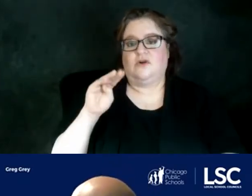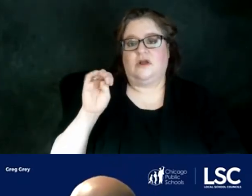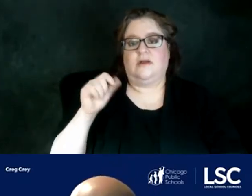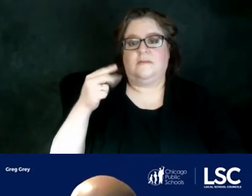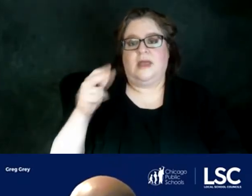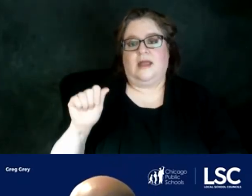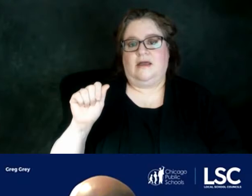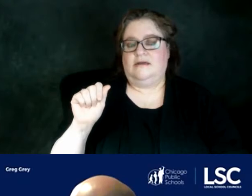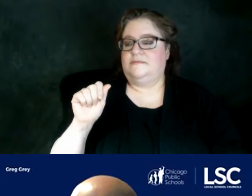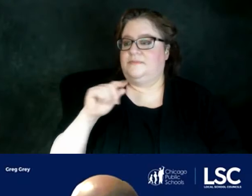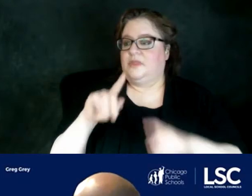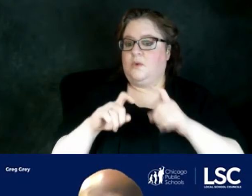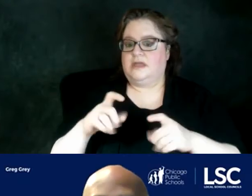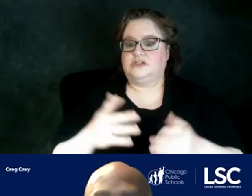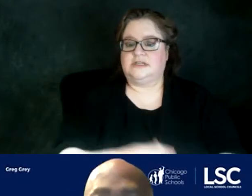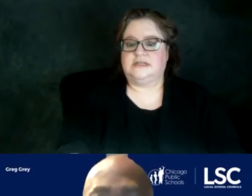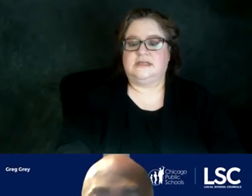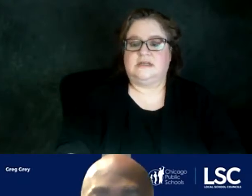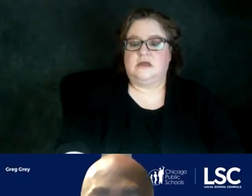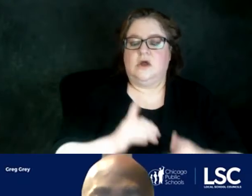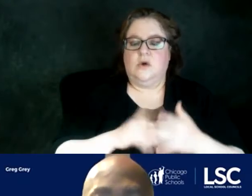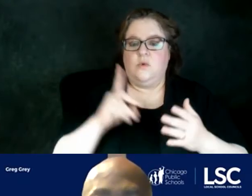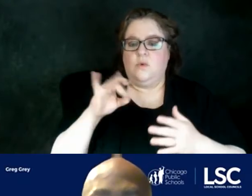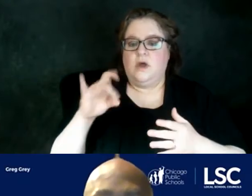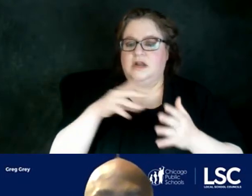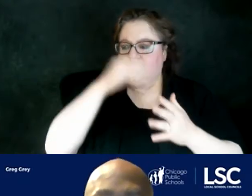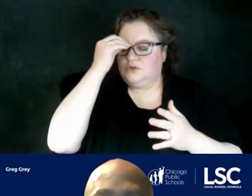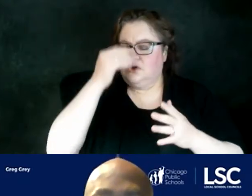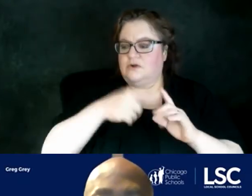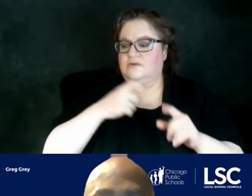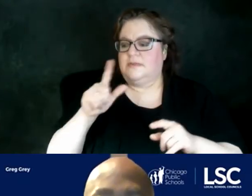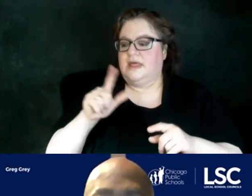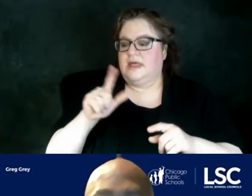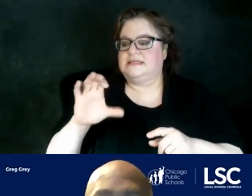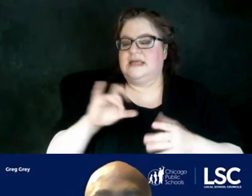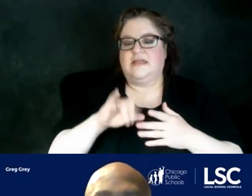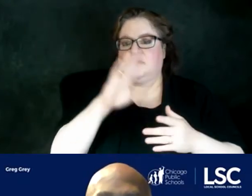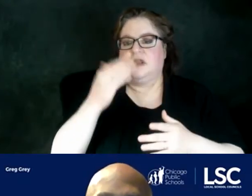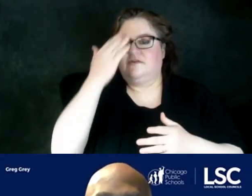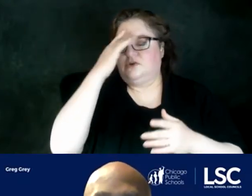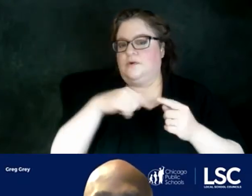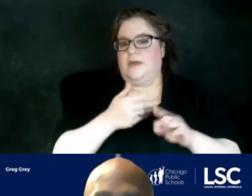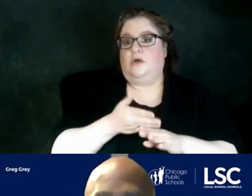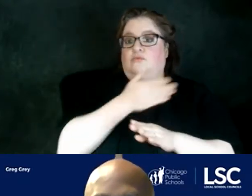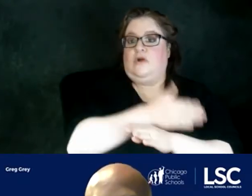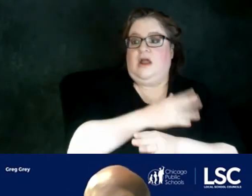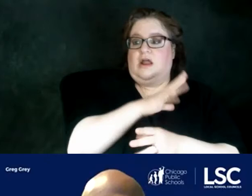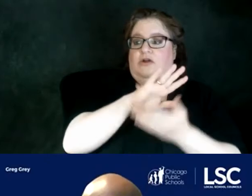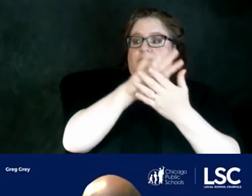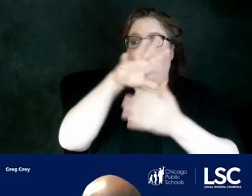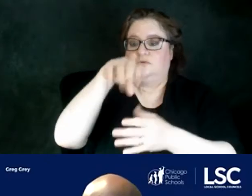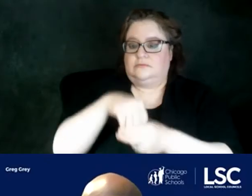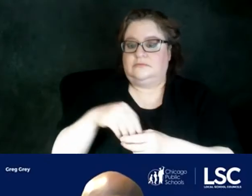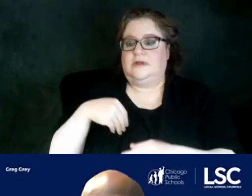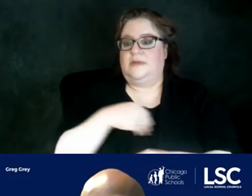the question reads, what did you learn on the LSC that you never knew about prior to becoming a member?